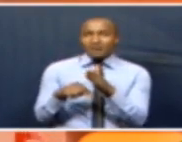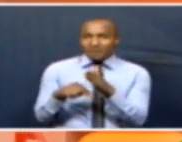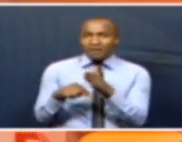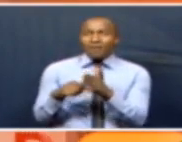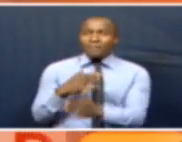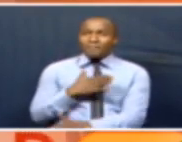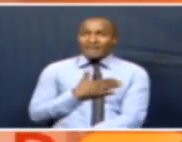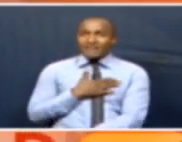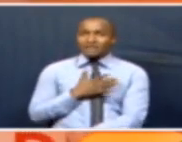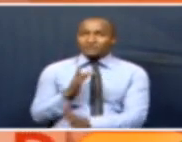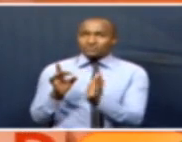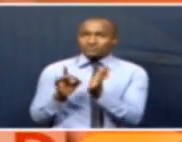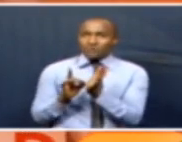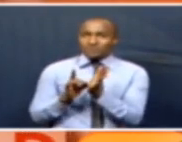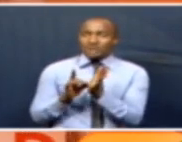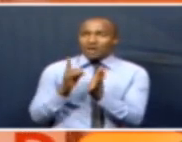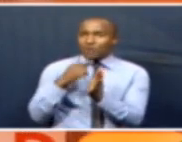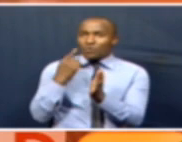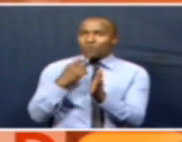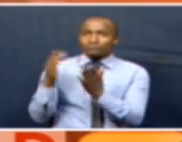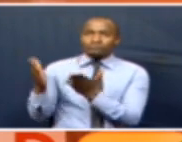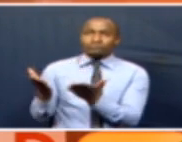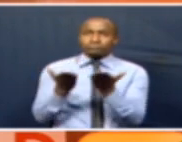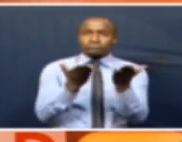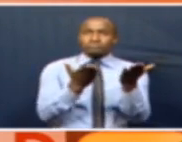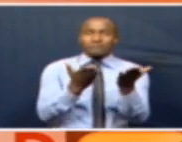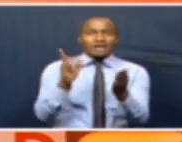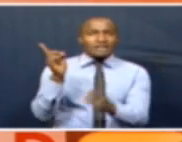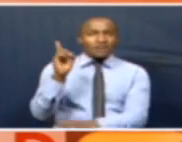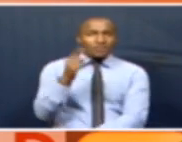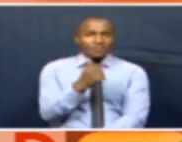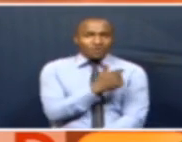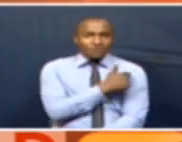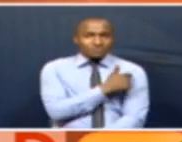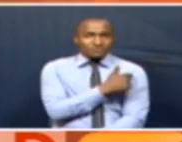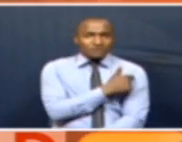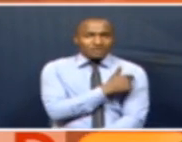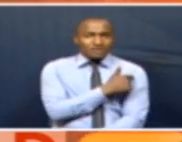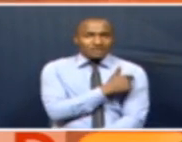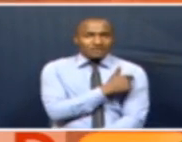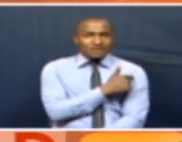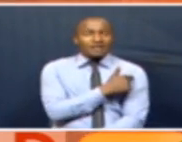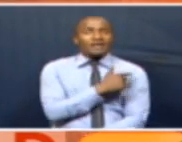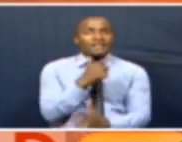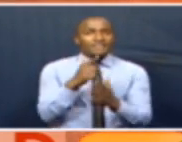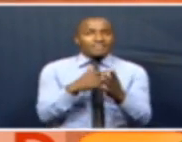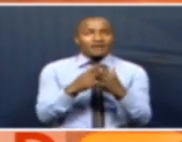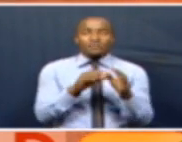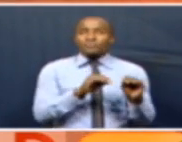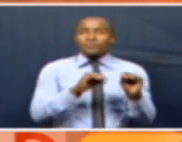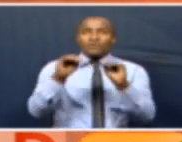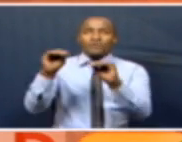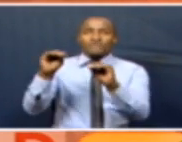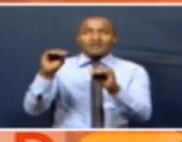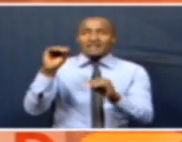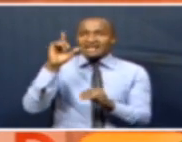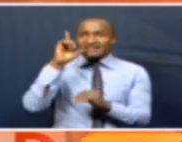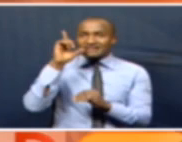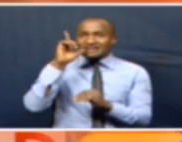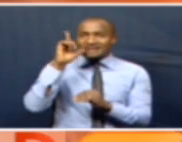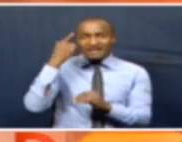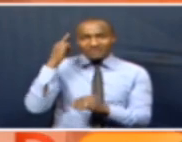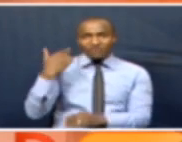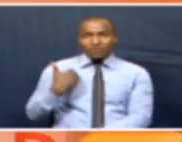straight away admitted me to Nairobi Hospital and eventually went to London for a very serious